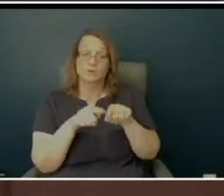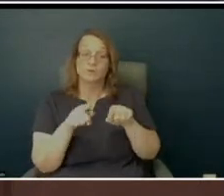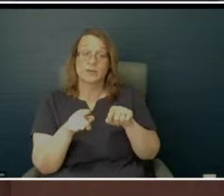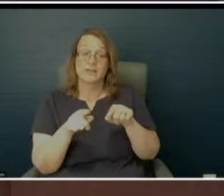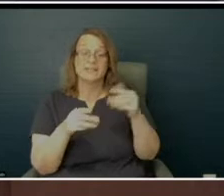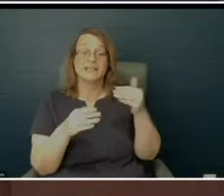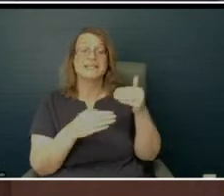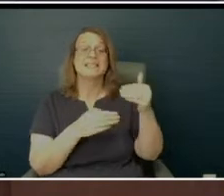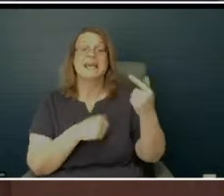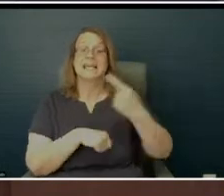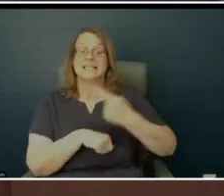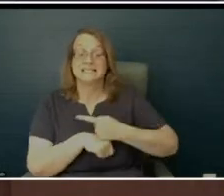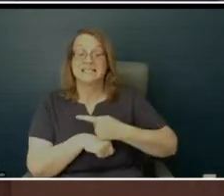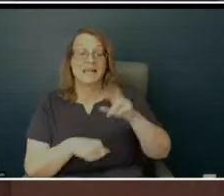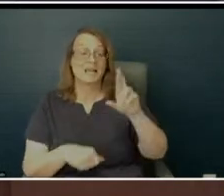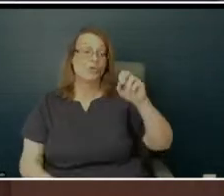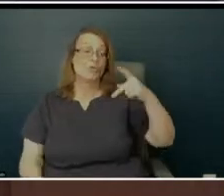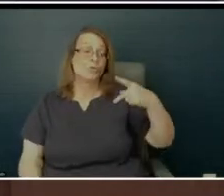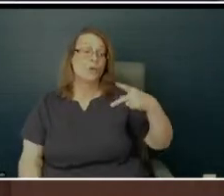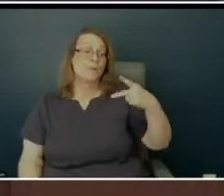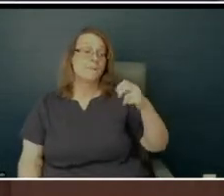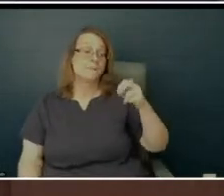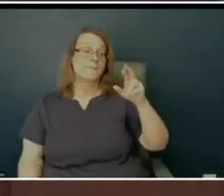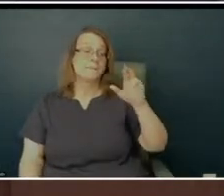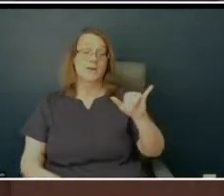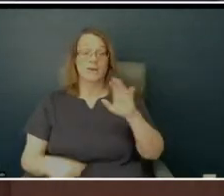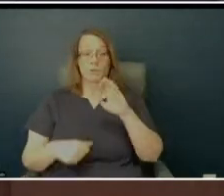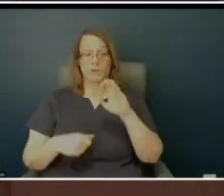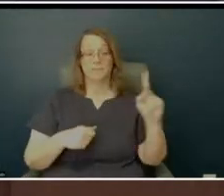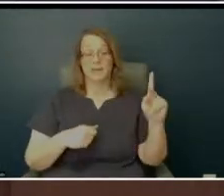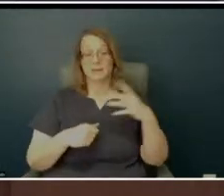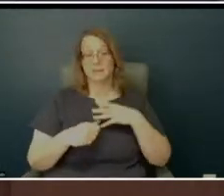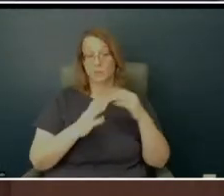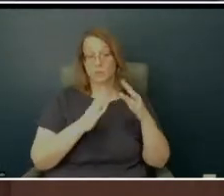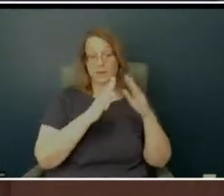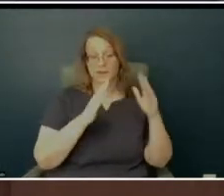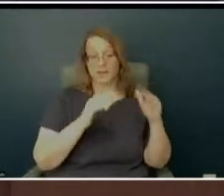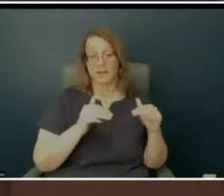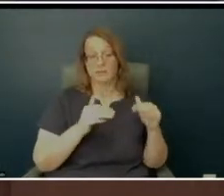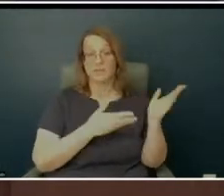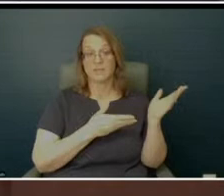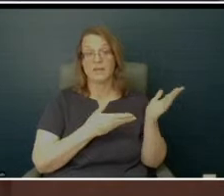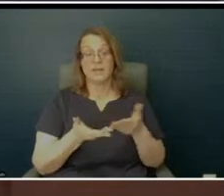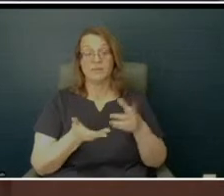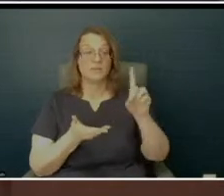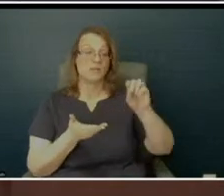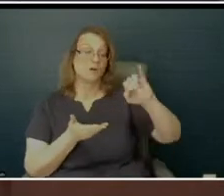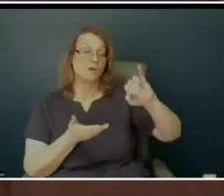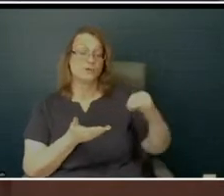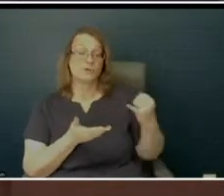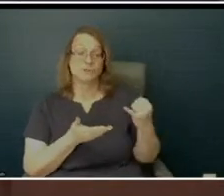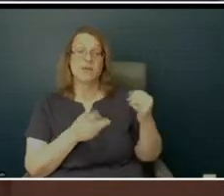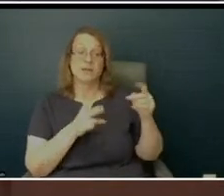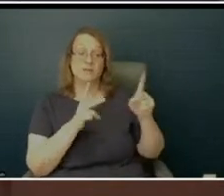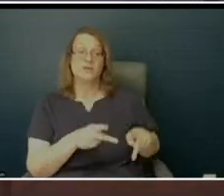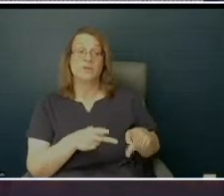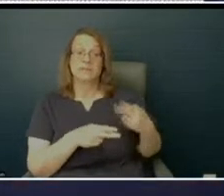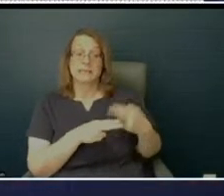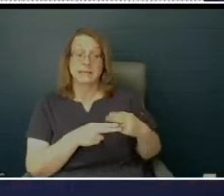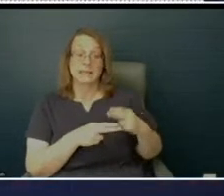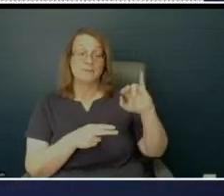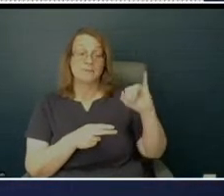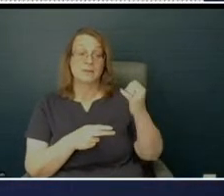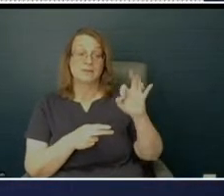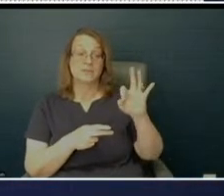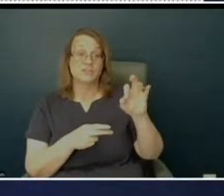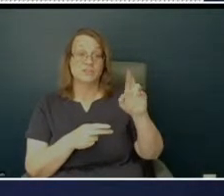returned to the White House. This time he brought a Justice Department official named Jeffrey Clark. Representative Perry